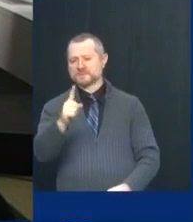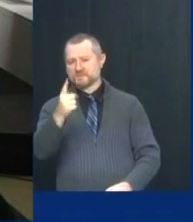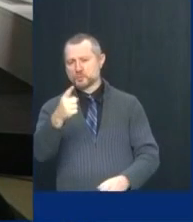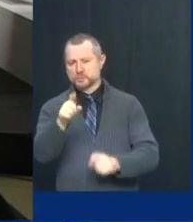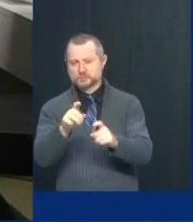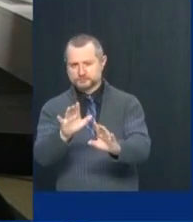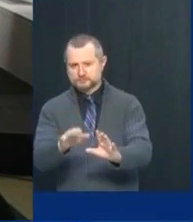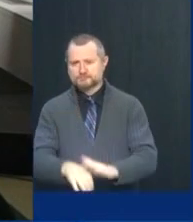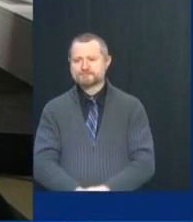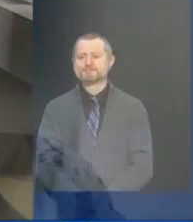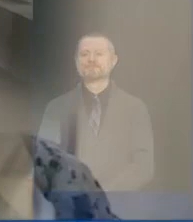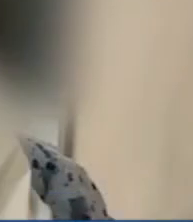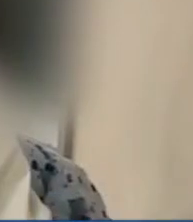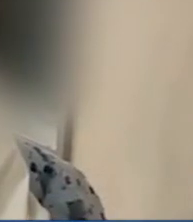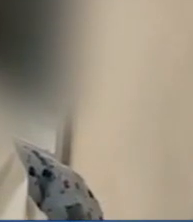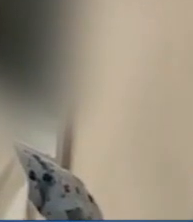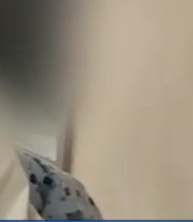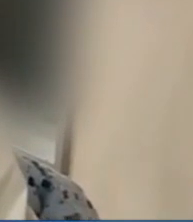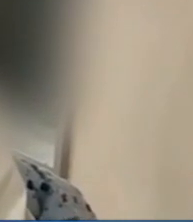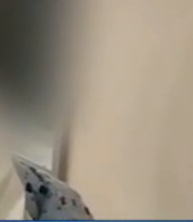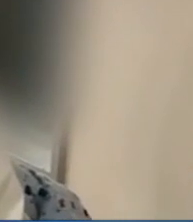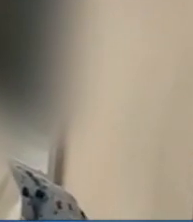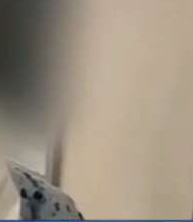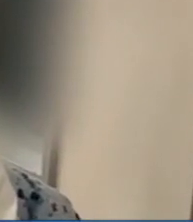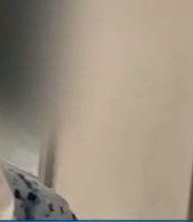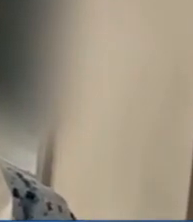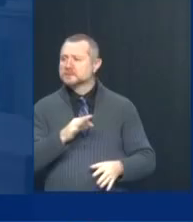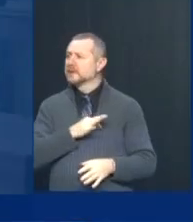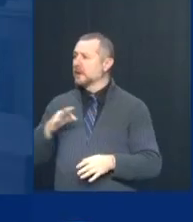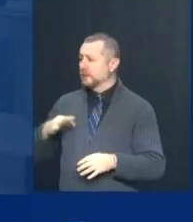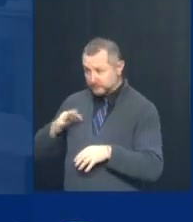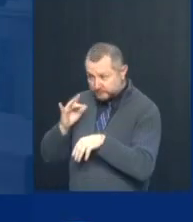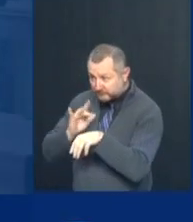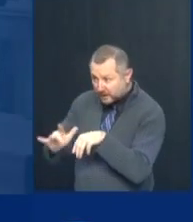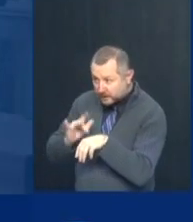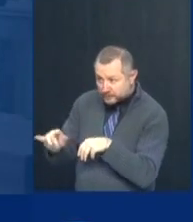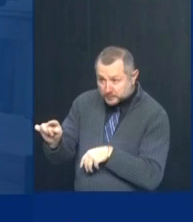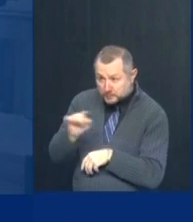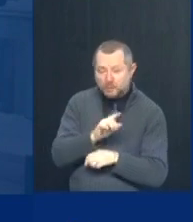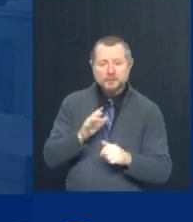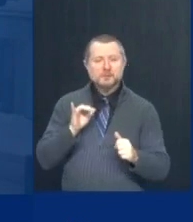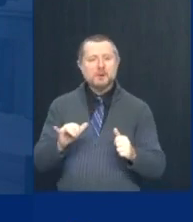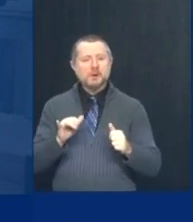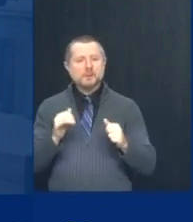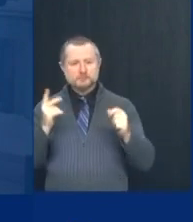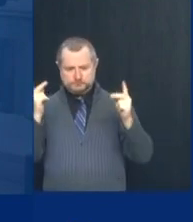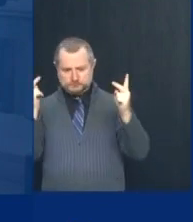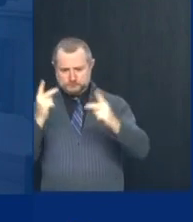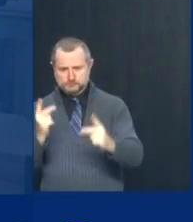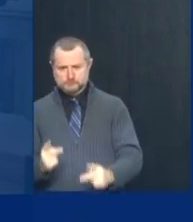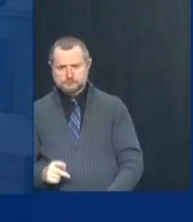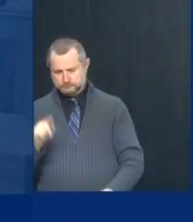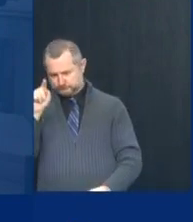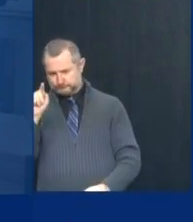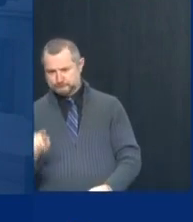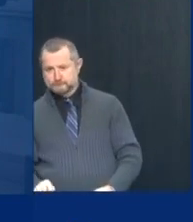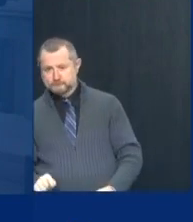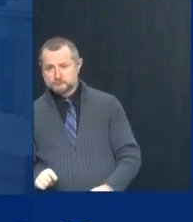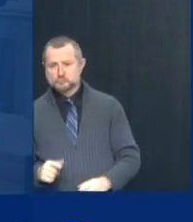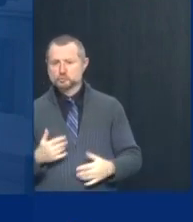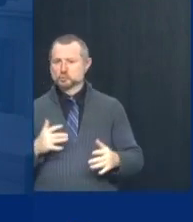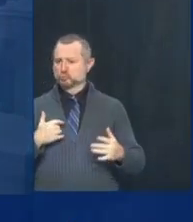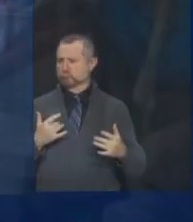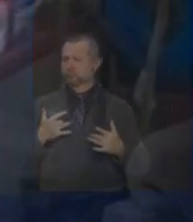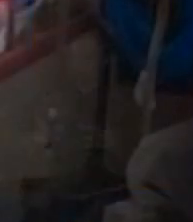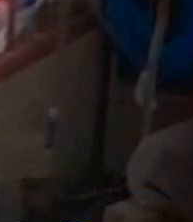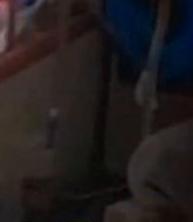Monday said the state needs more frontline troops to fight the virus. We are now worried about overwhelming the